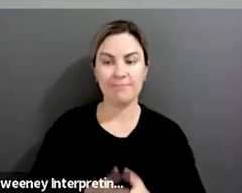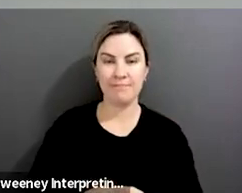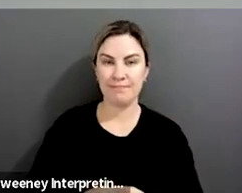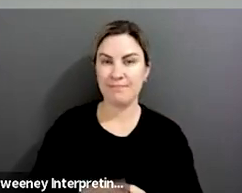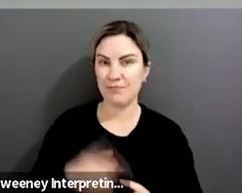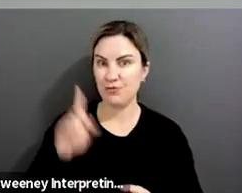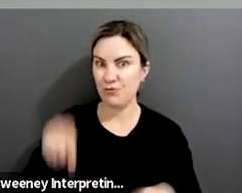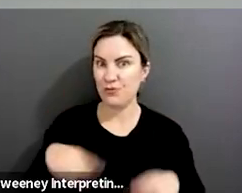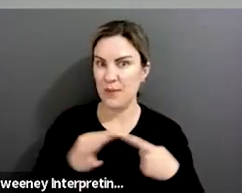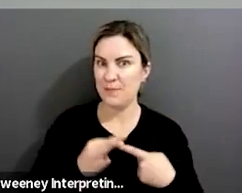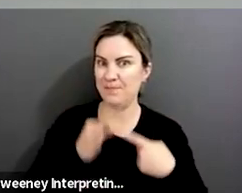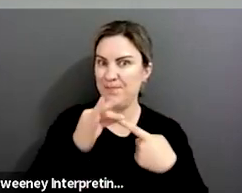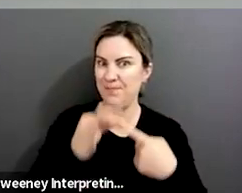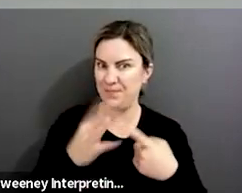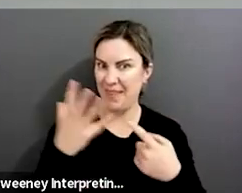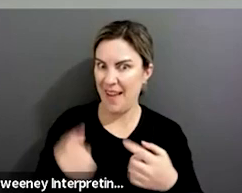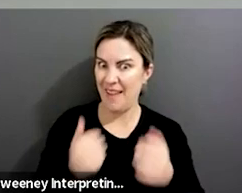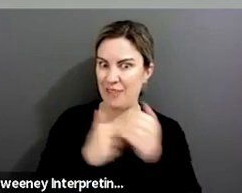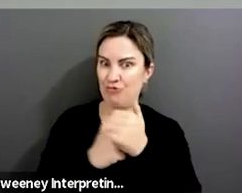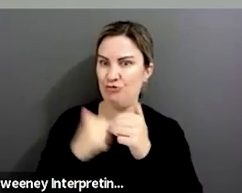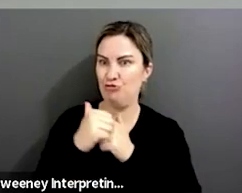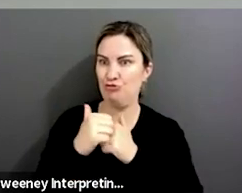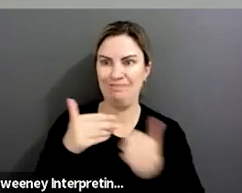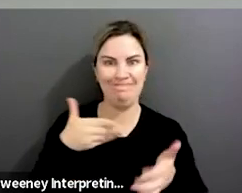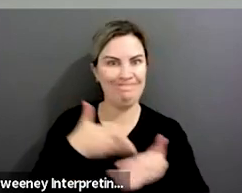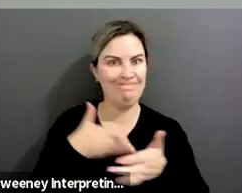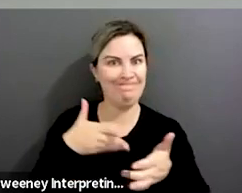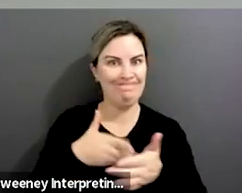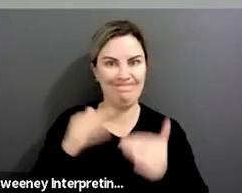obvious structural injustices that exist with that particular group of people.